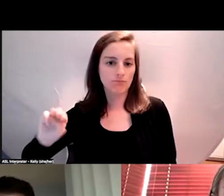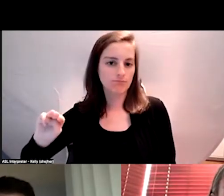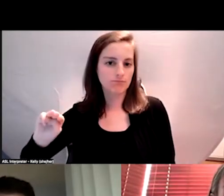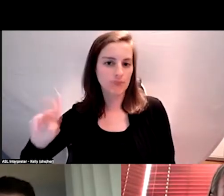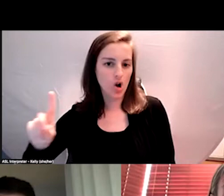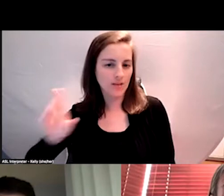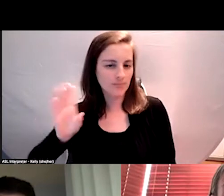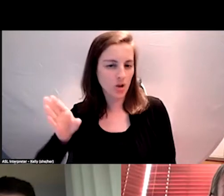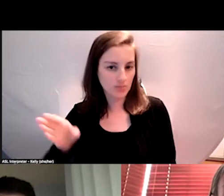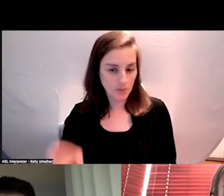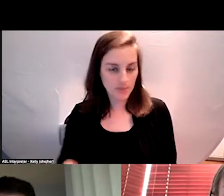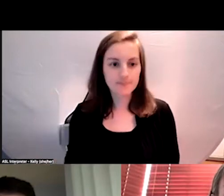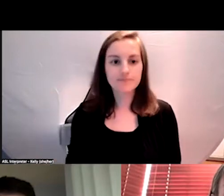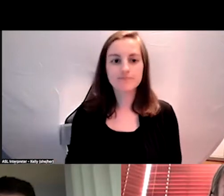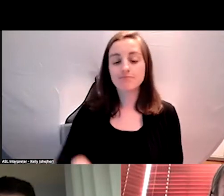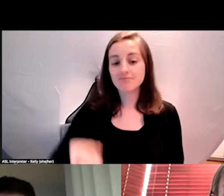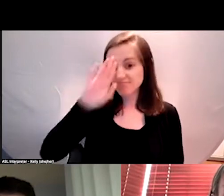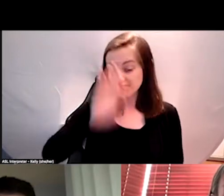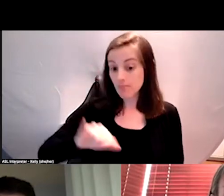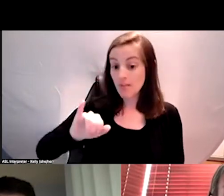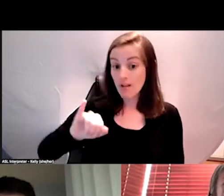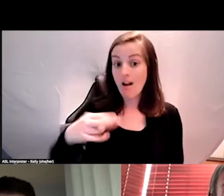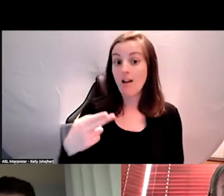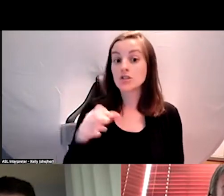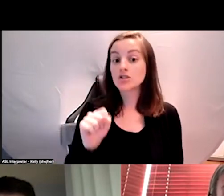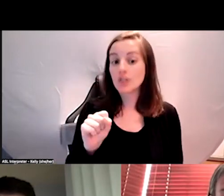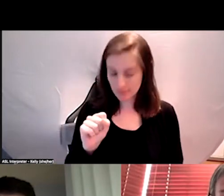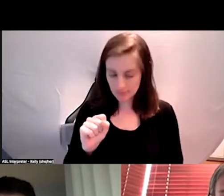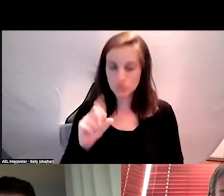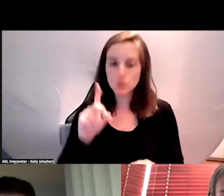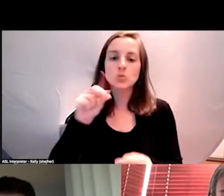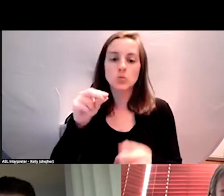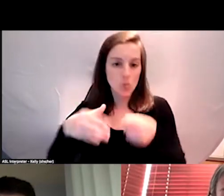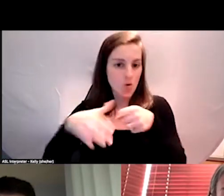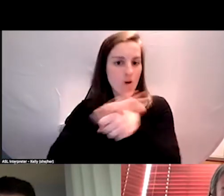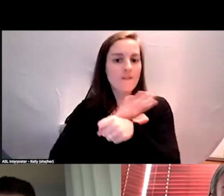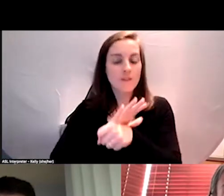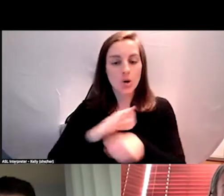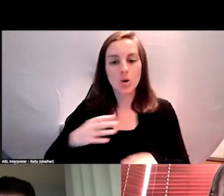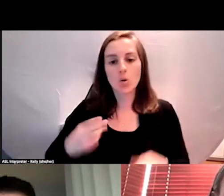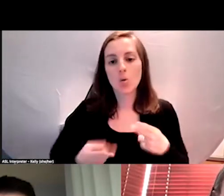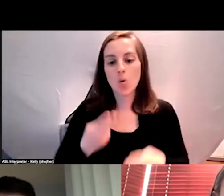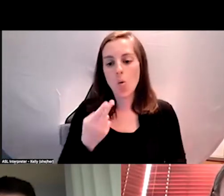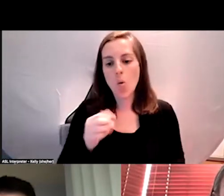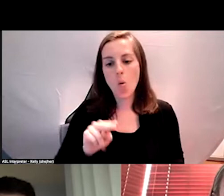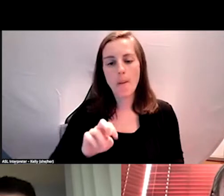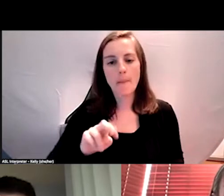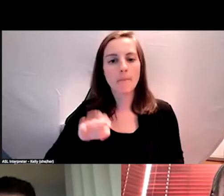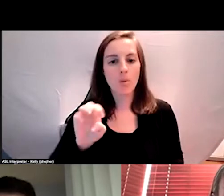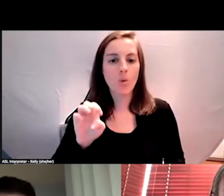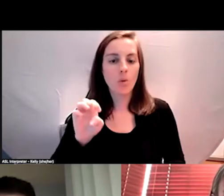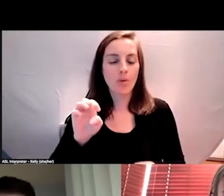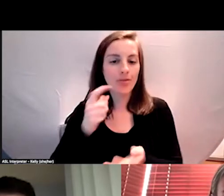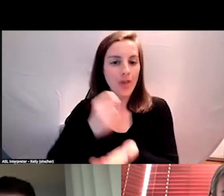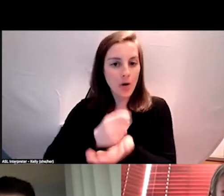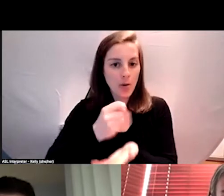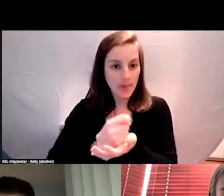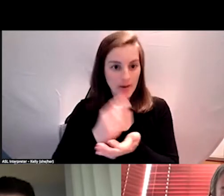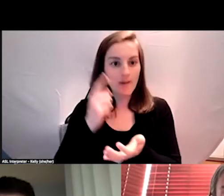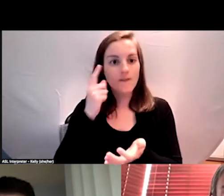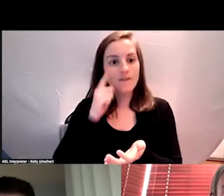the IHS does directly cover hormone therapy for gender affirmation for queer individuals across the